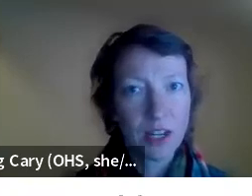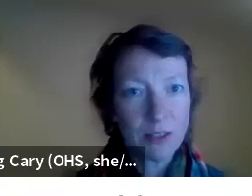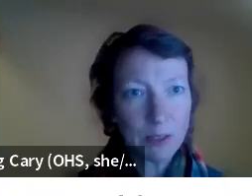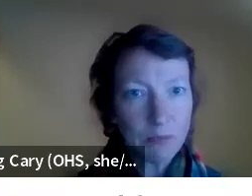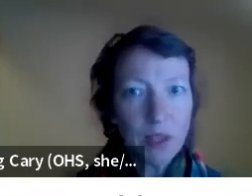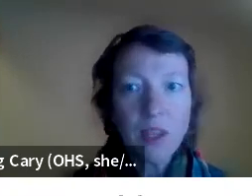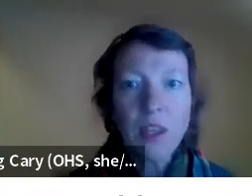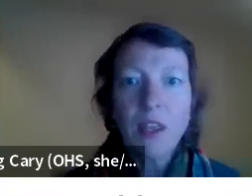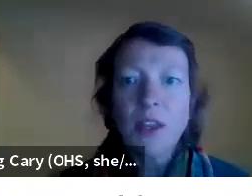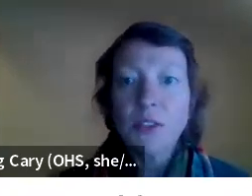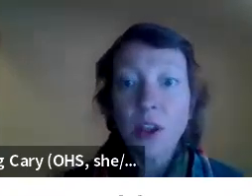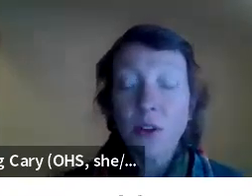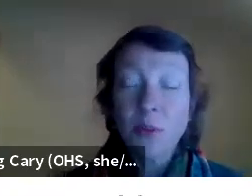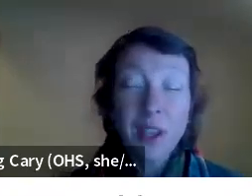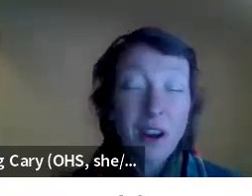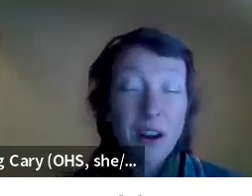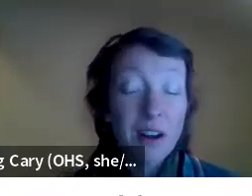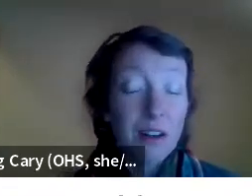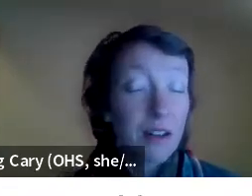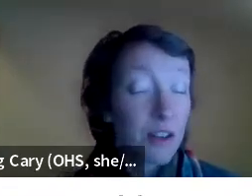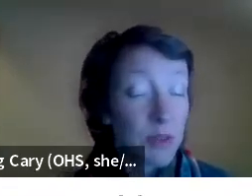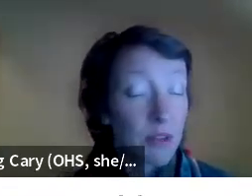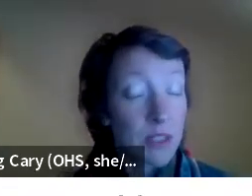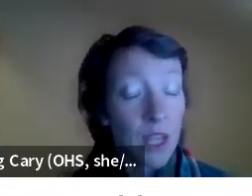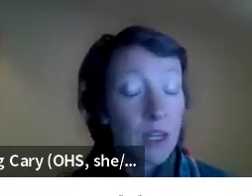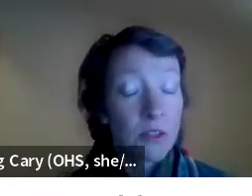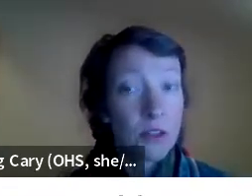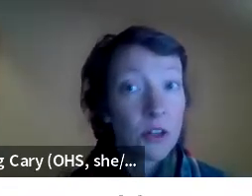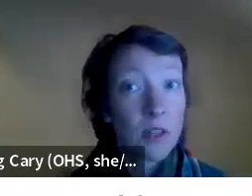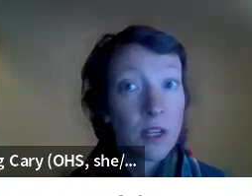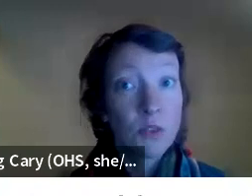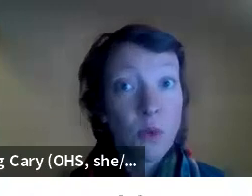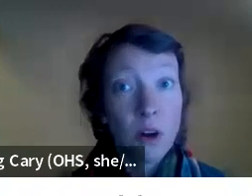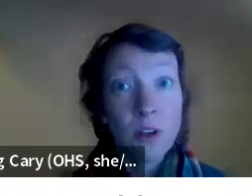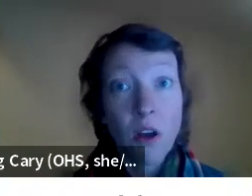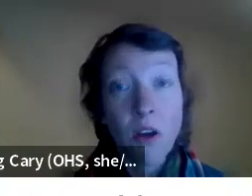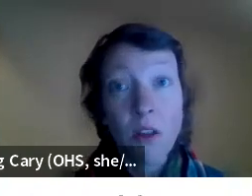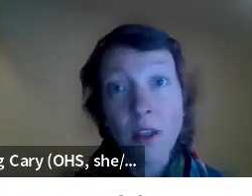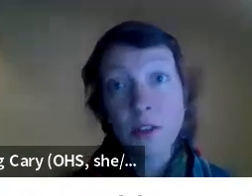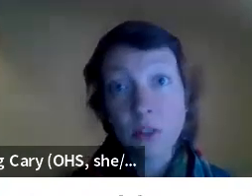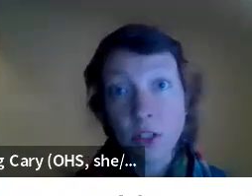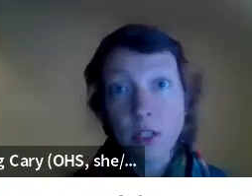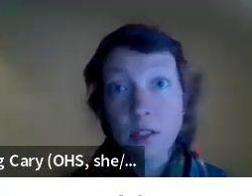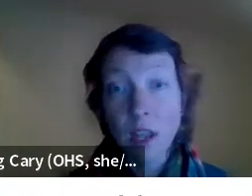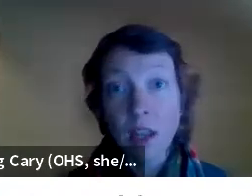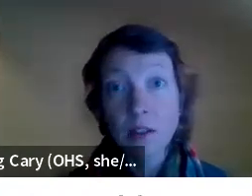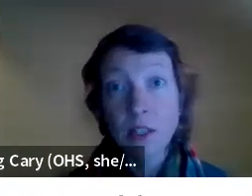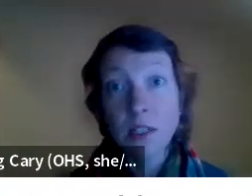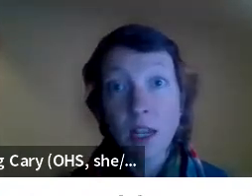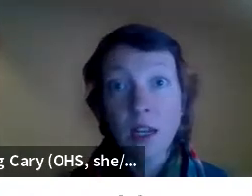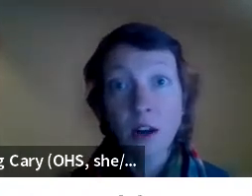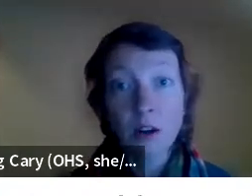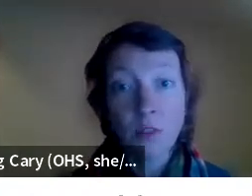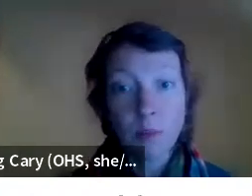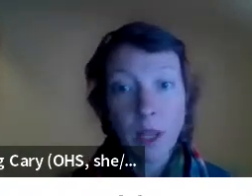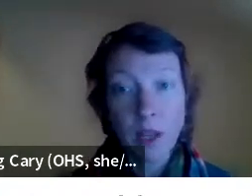childcare settings. So we are, it goes without saying, in a surge that has dwarfed all other surges to